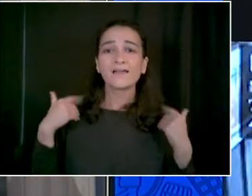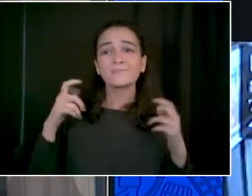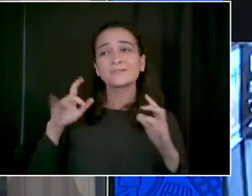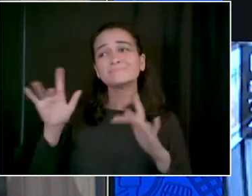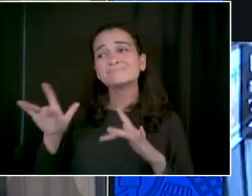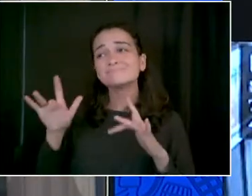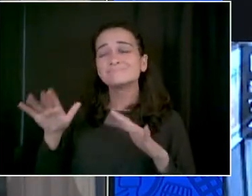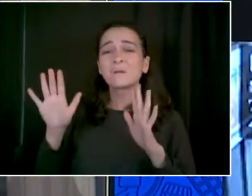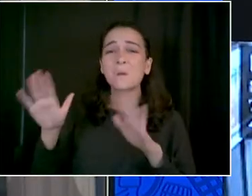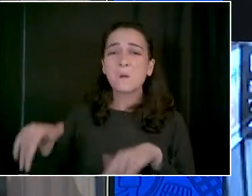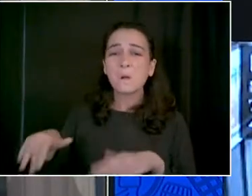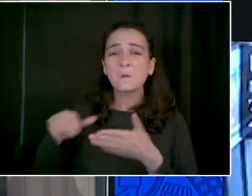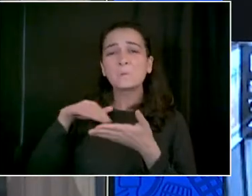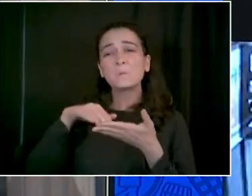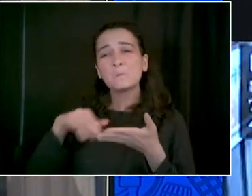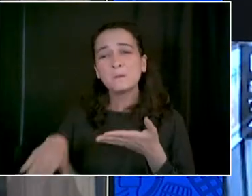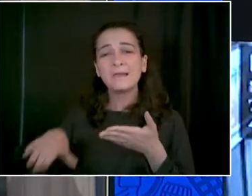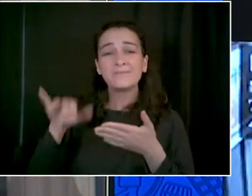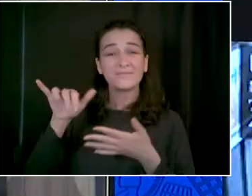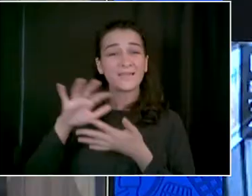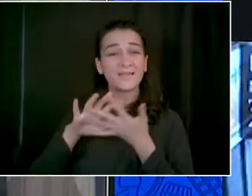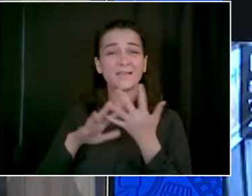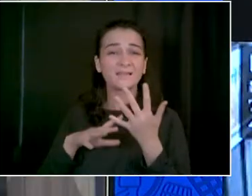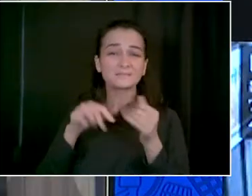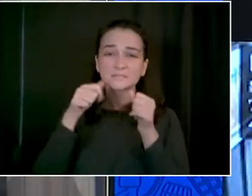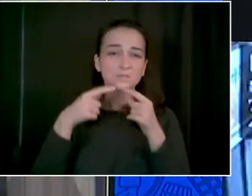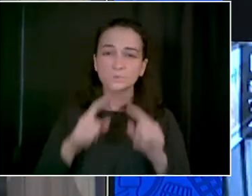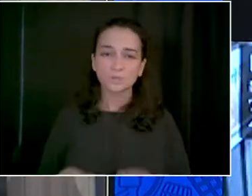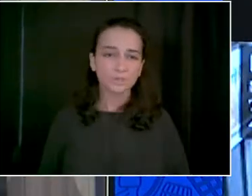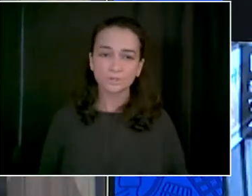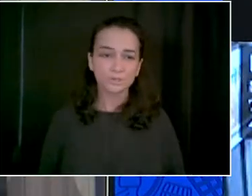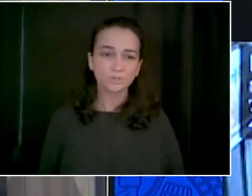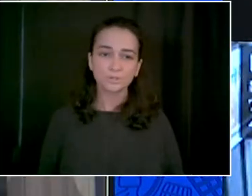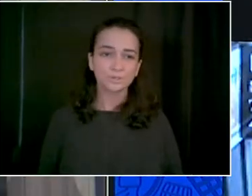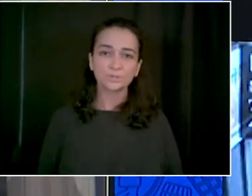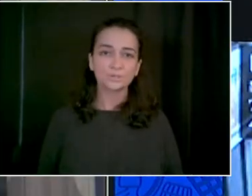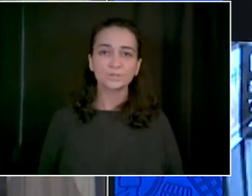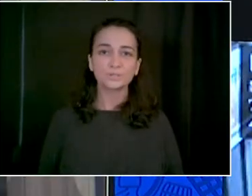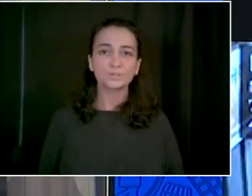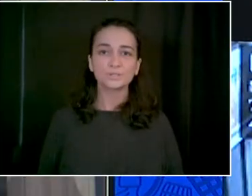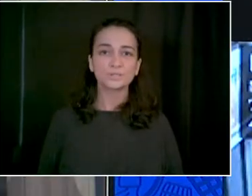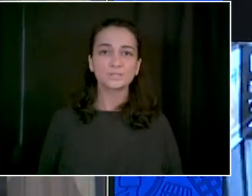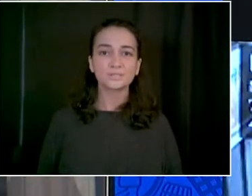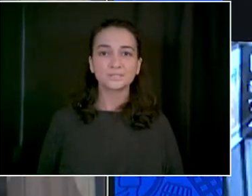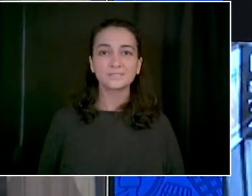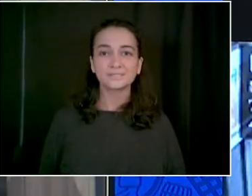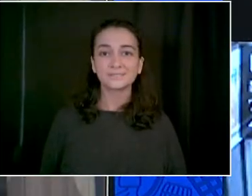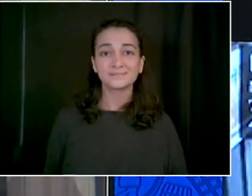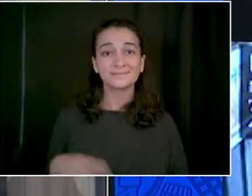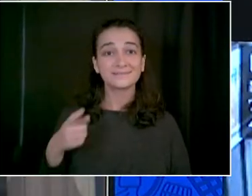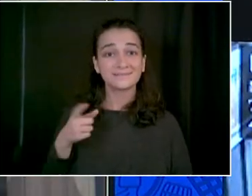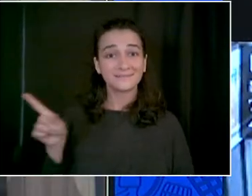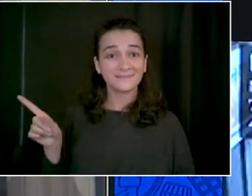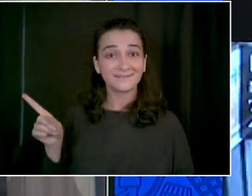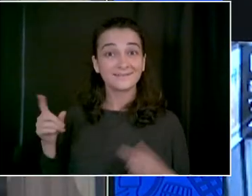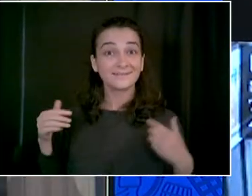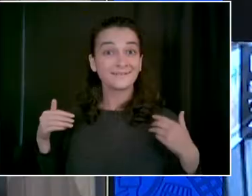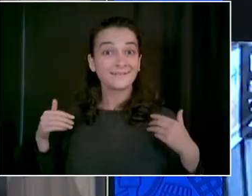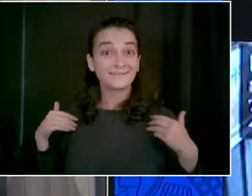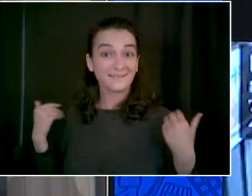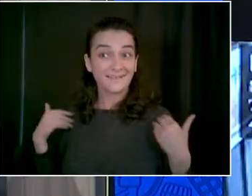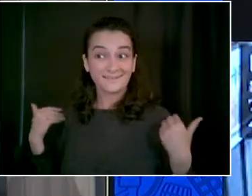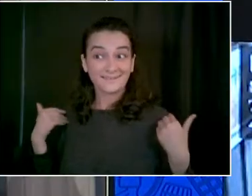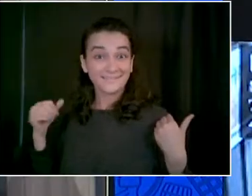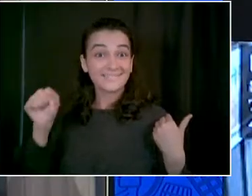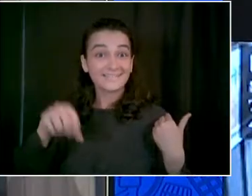in that seat. You're just going to school, going to work, going to visit your loved one, and all of a sudden you have a group of people